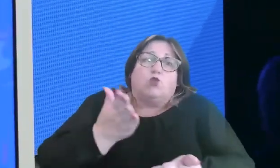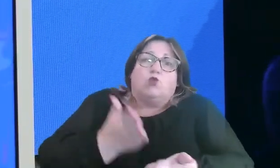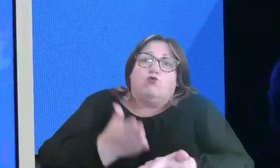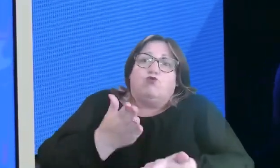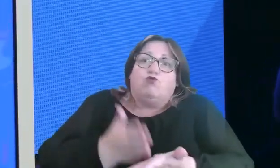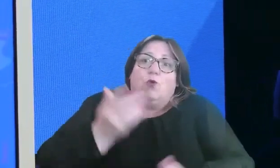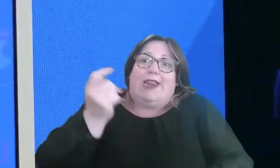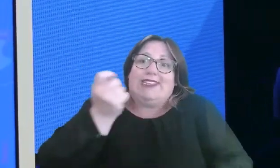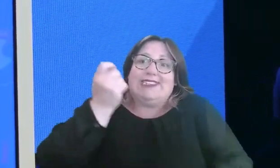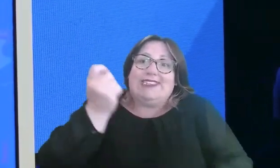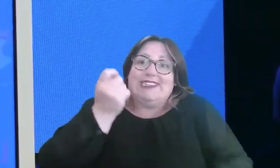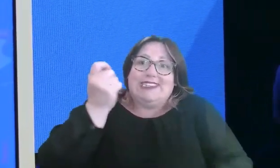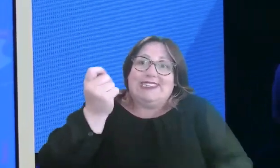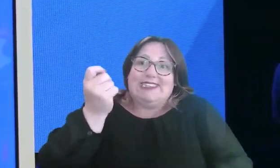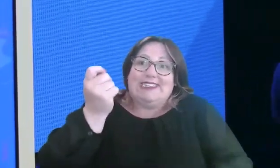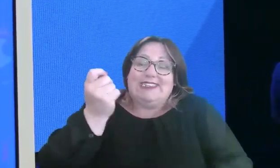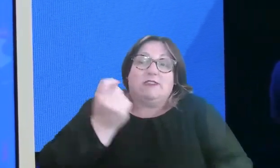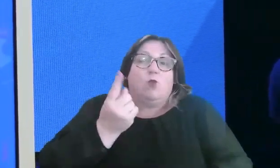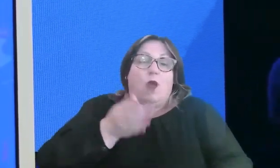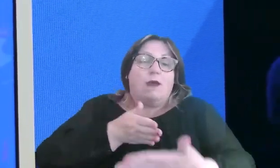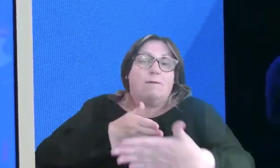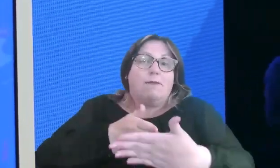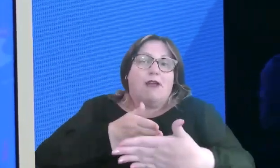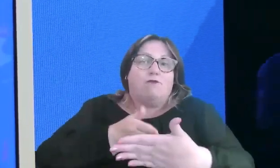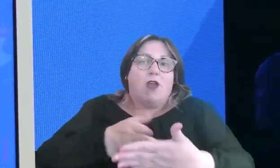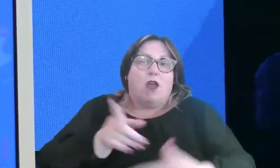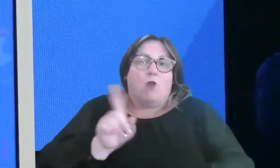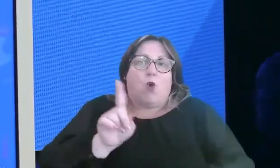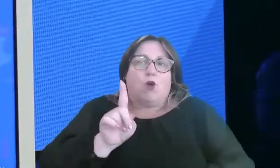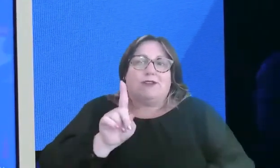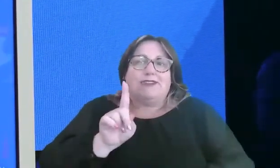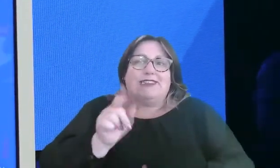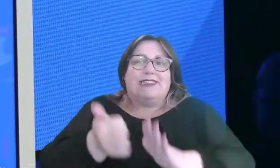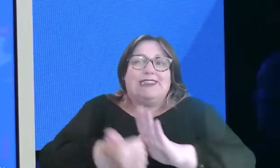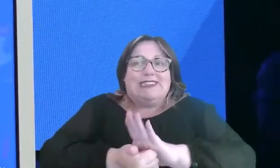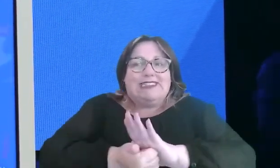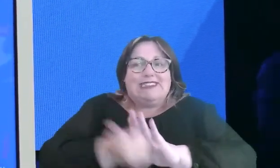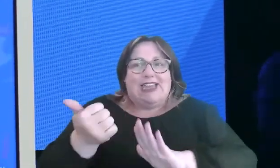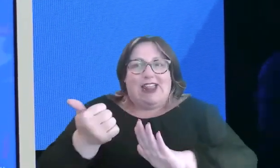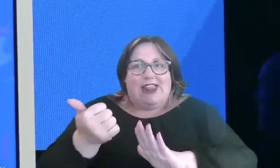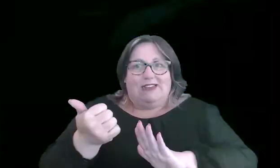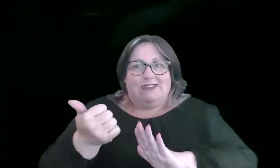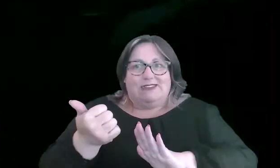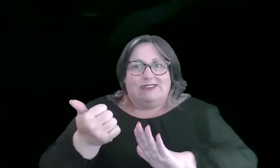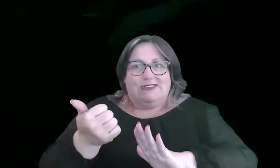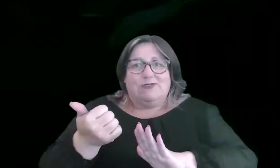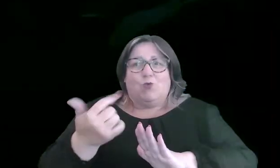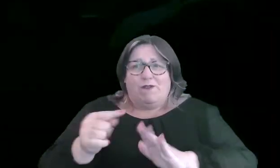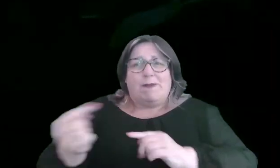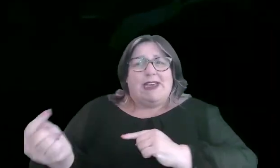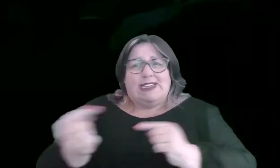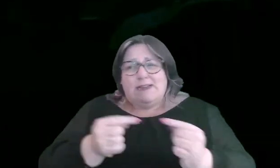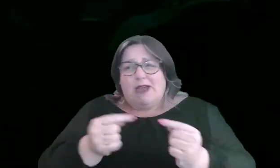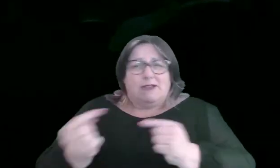barriers is, of course, skills. And you will all have debated this many, many times. There isn't a conversation about AI and tech